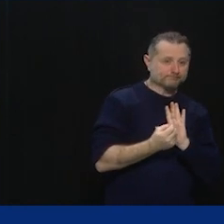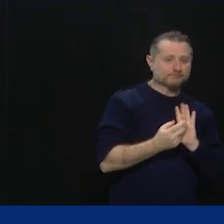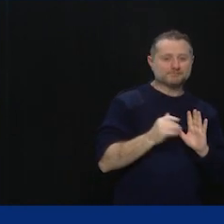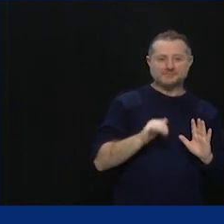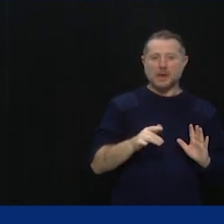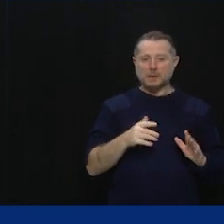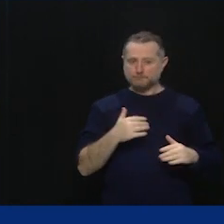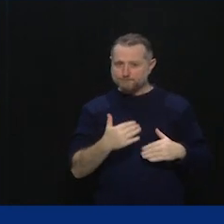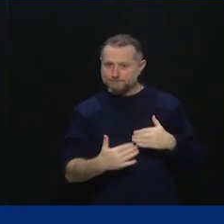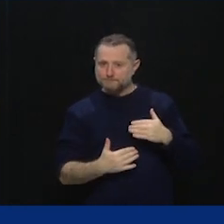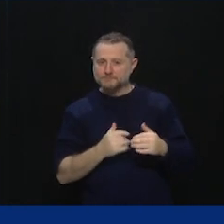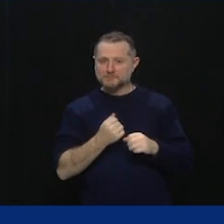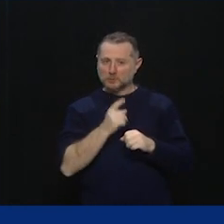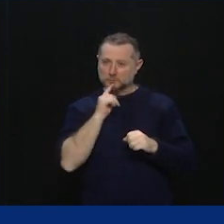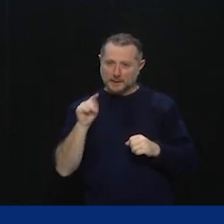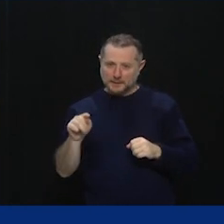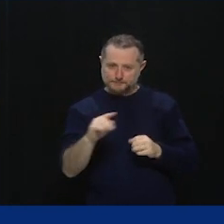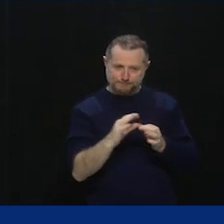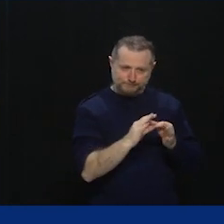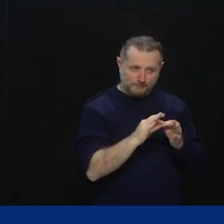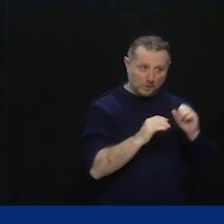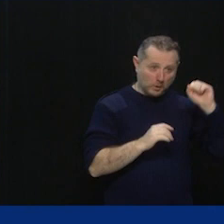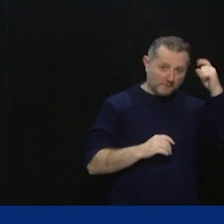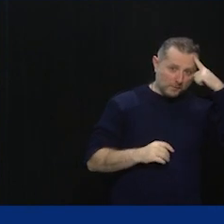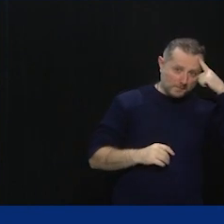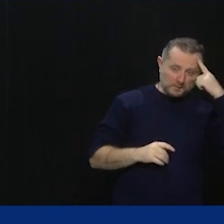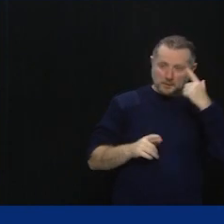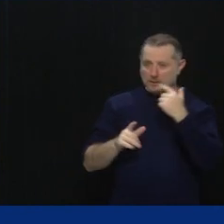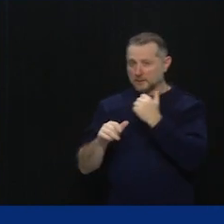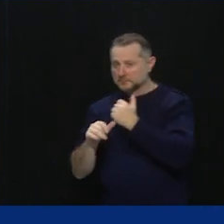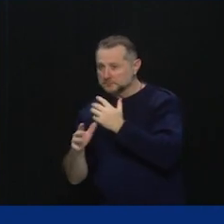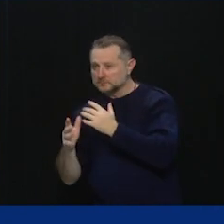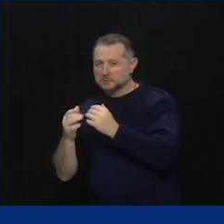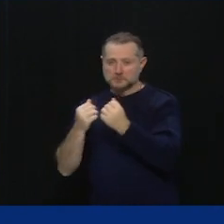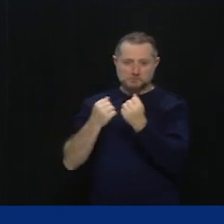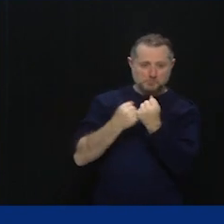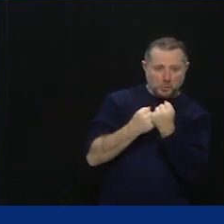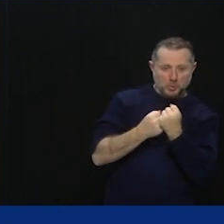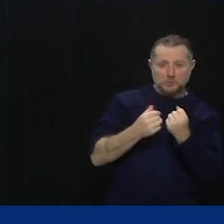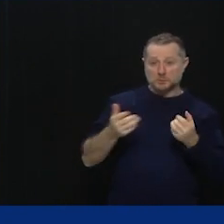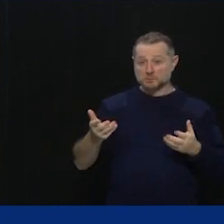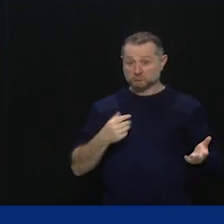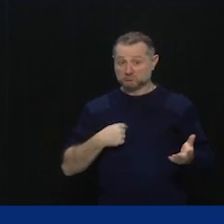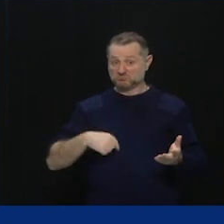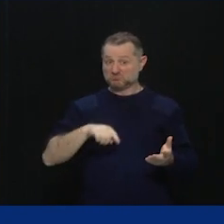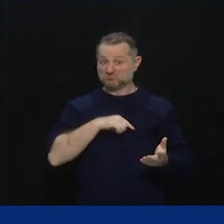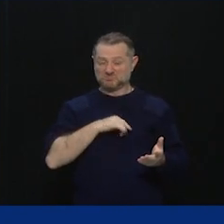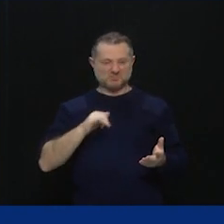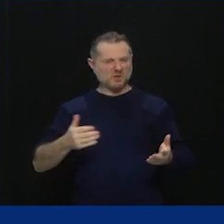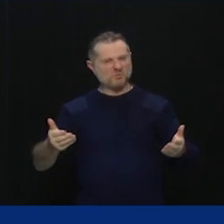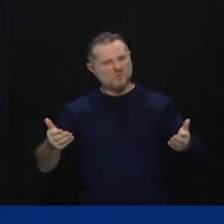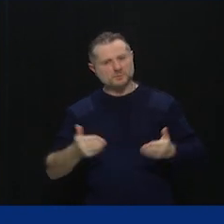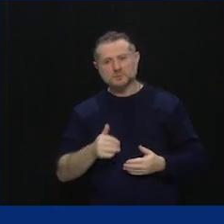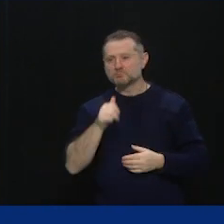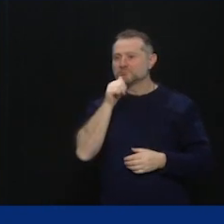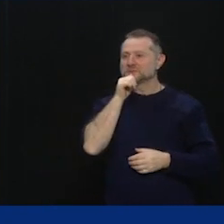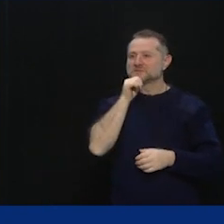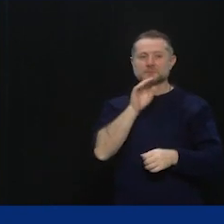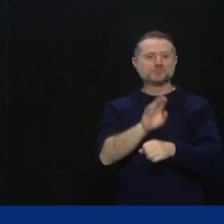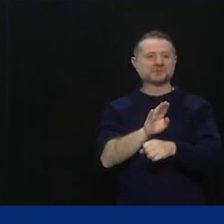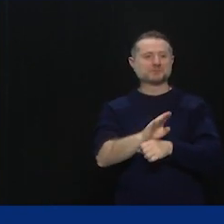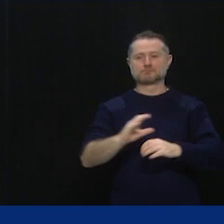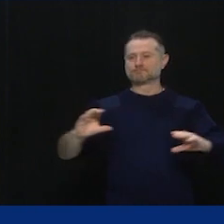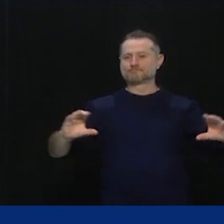assistance and support, that's what allows us to bring private capital here. Our job as developers is to find money from off of Long